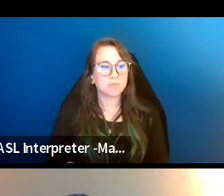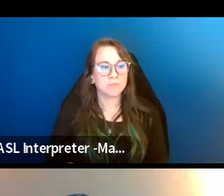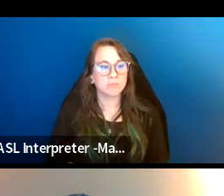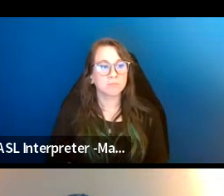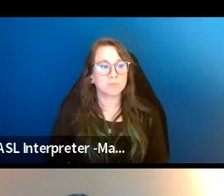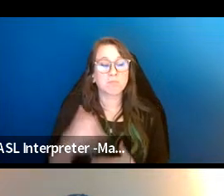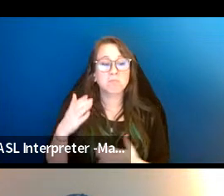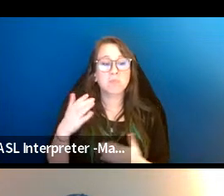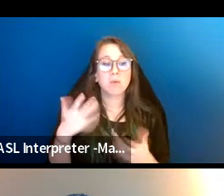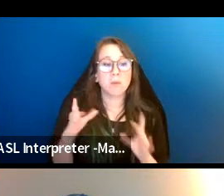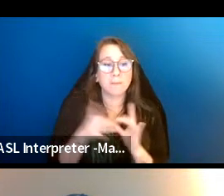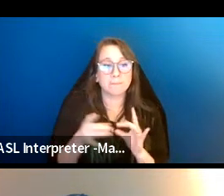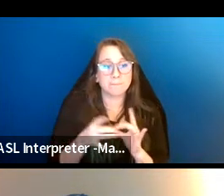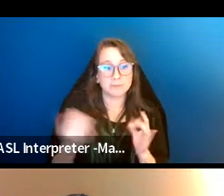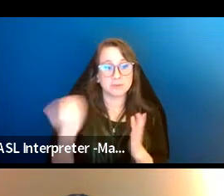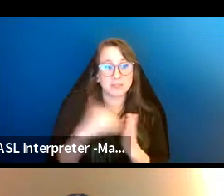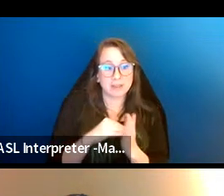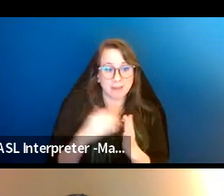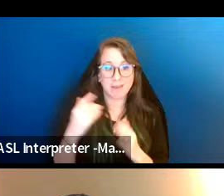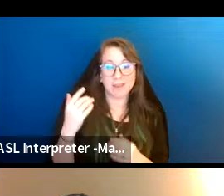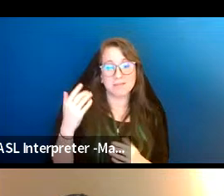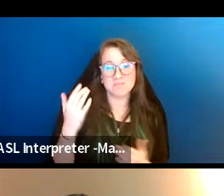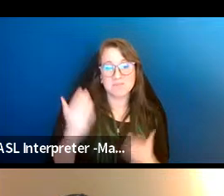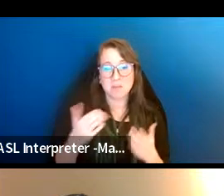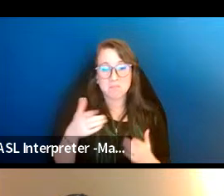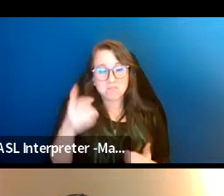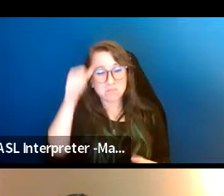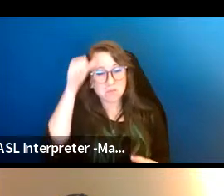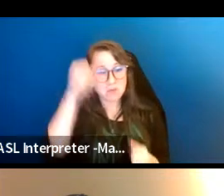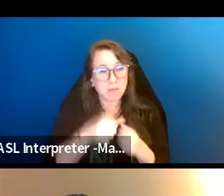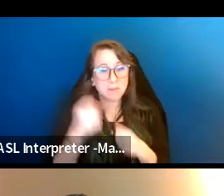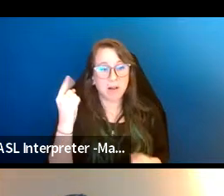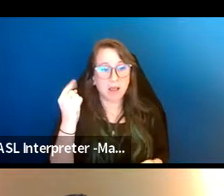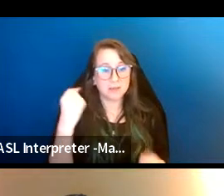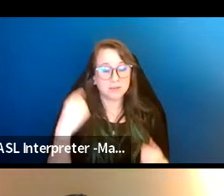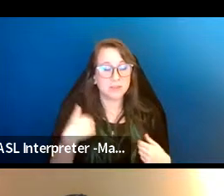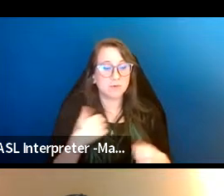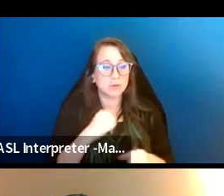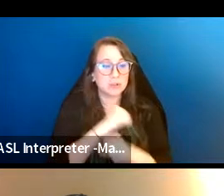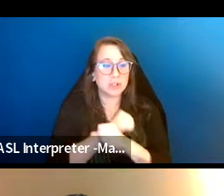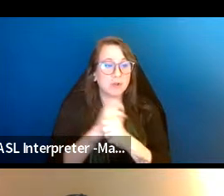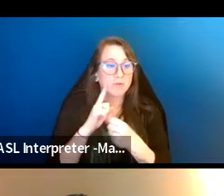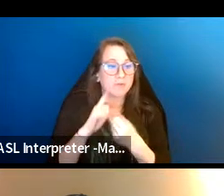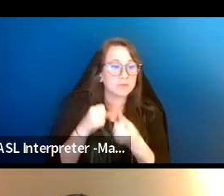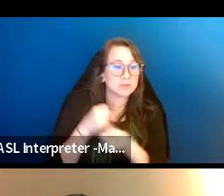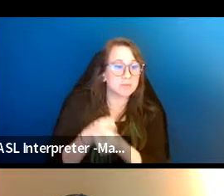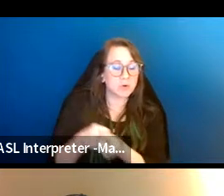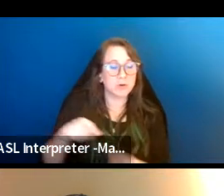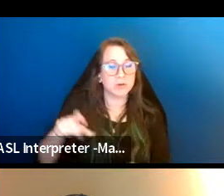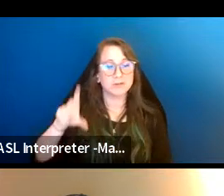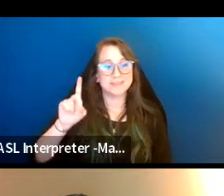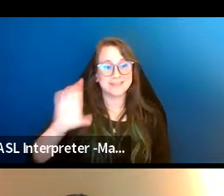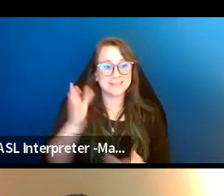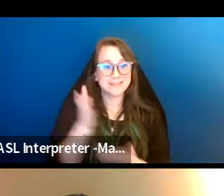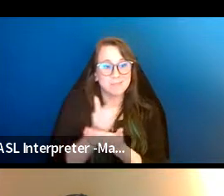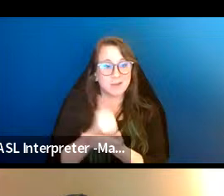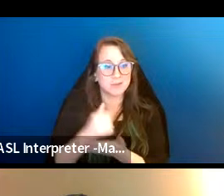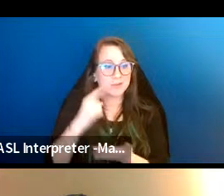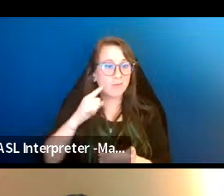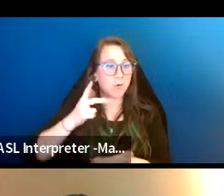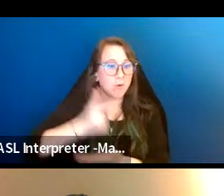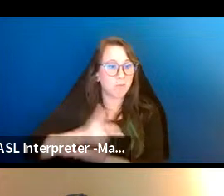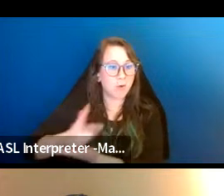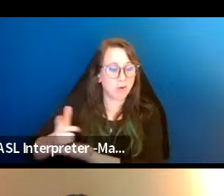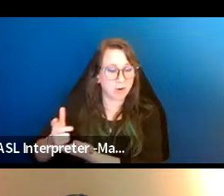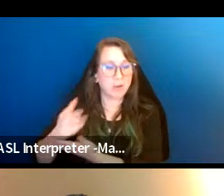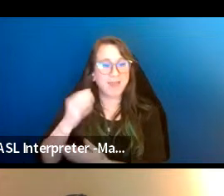some people may recall last year we worked on securing some support in the in the DC budget for potential park space in Carver